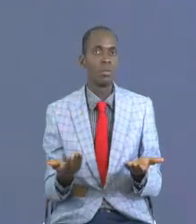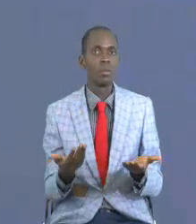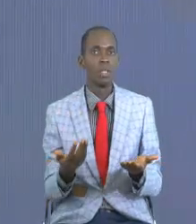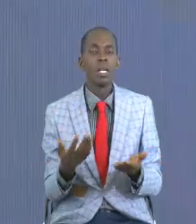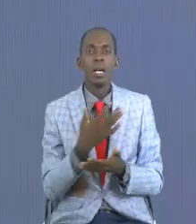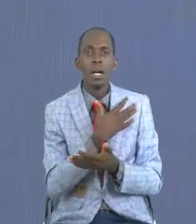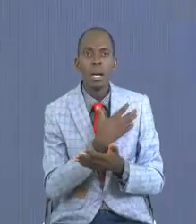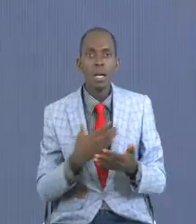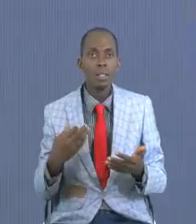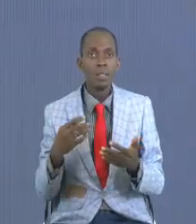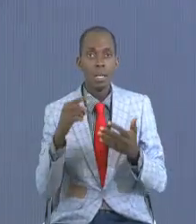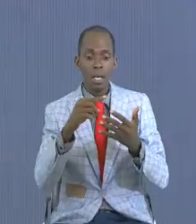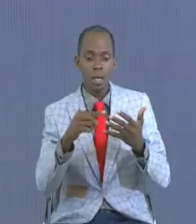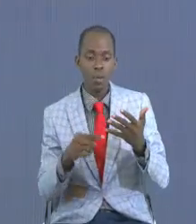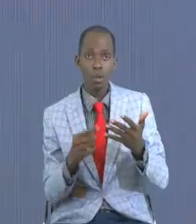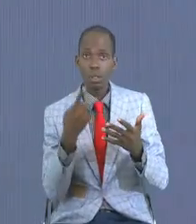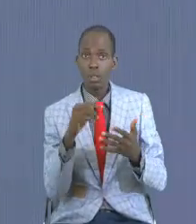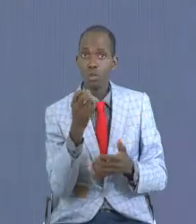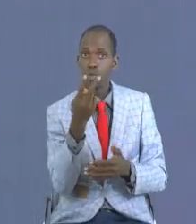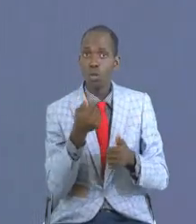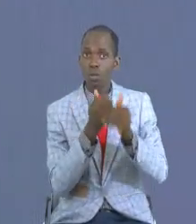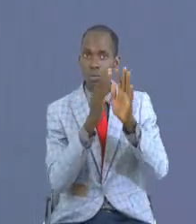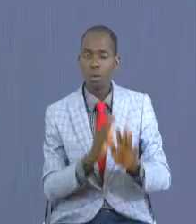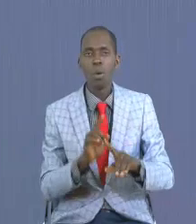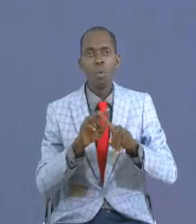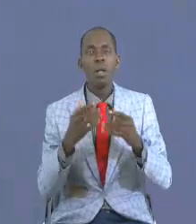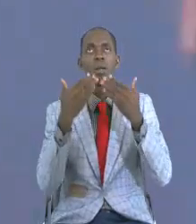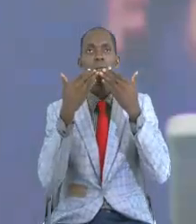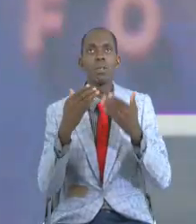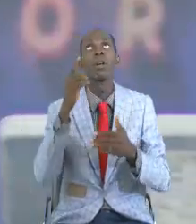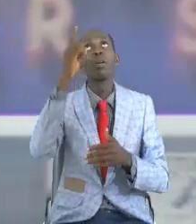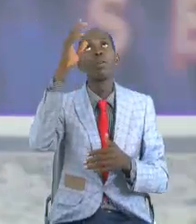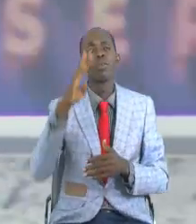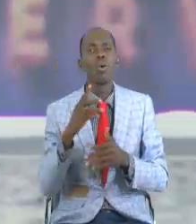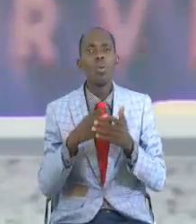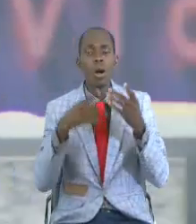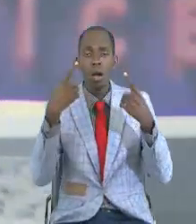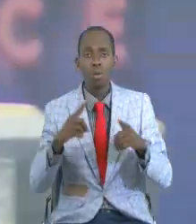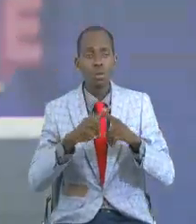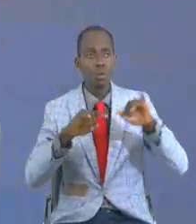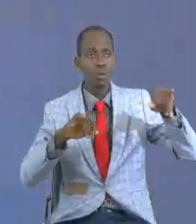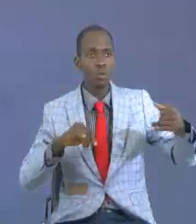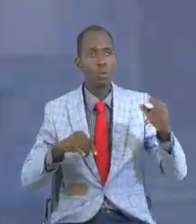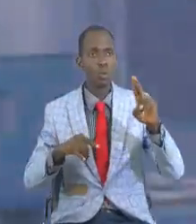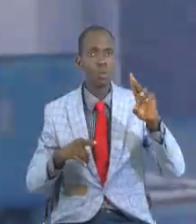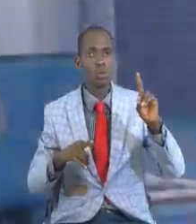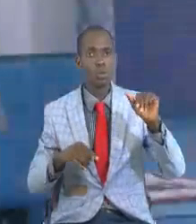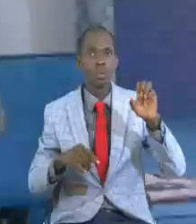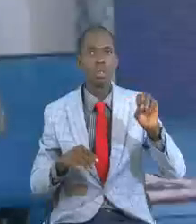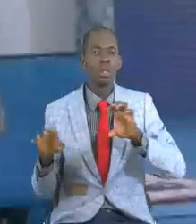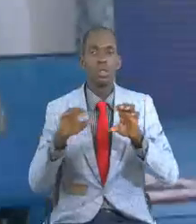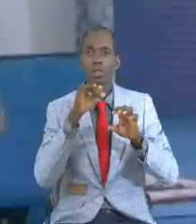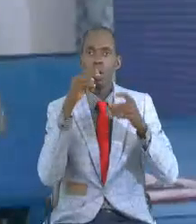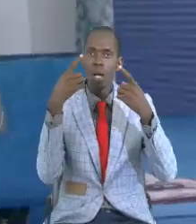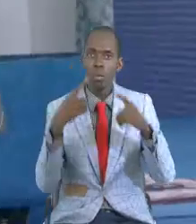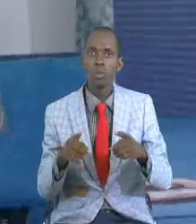among the 12. But thank God, what happened to Judas Iscariot did not happen to